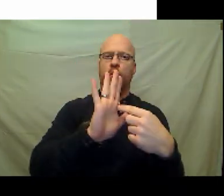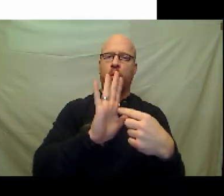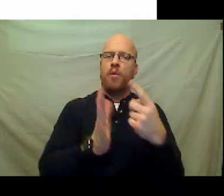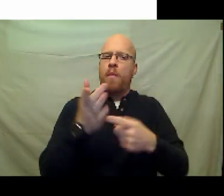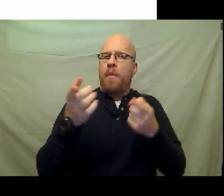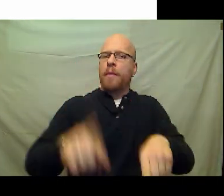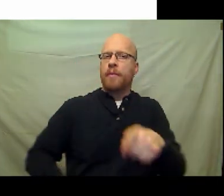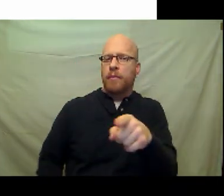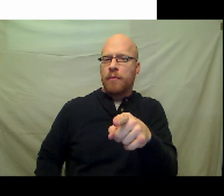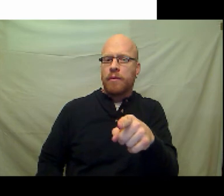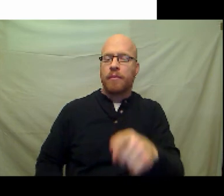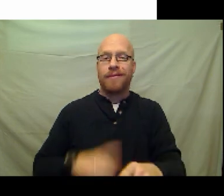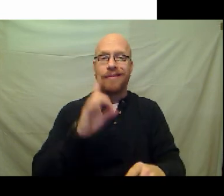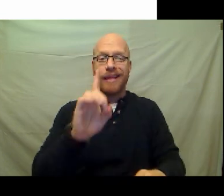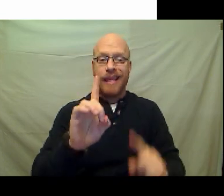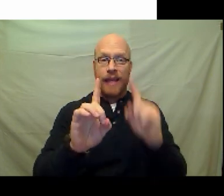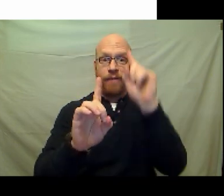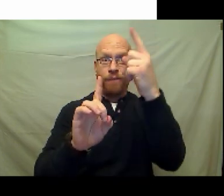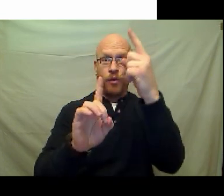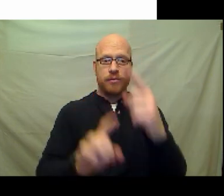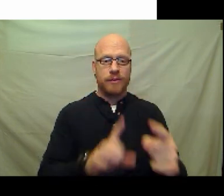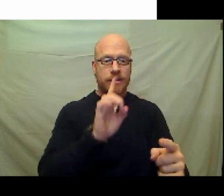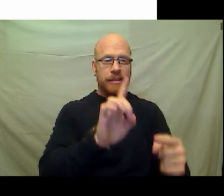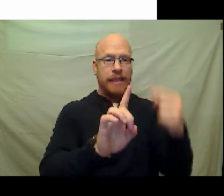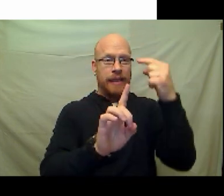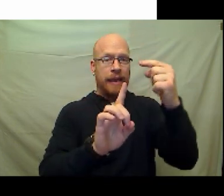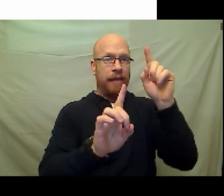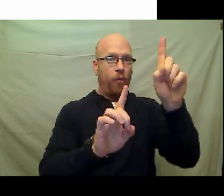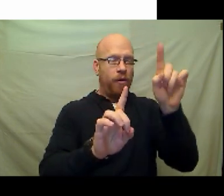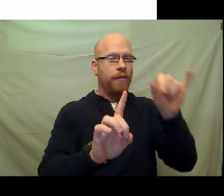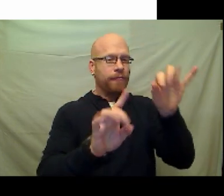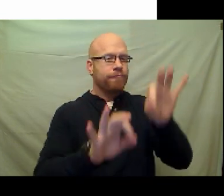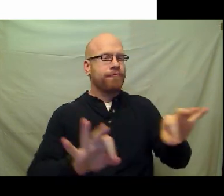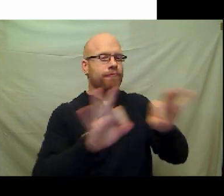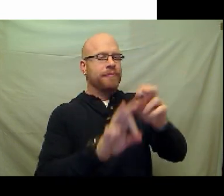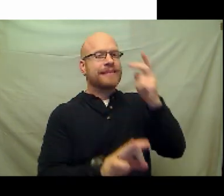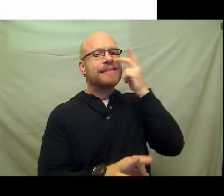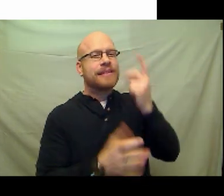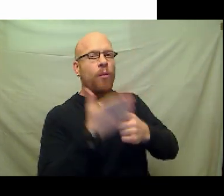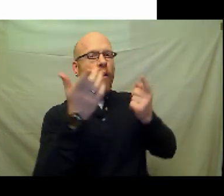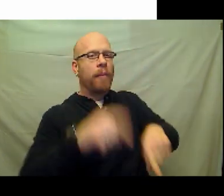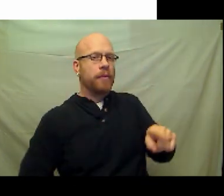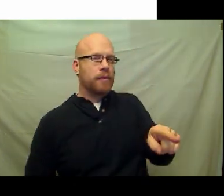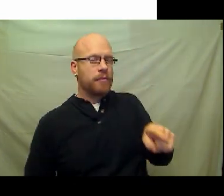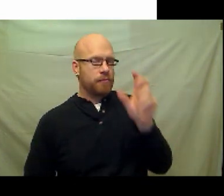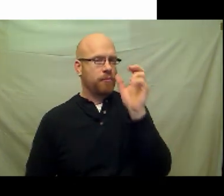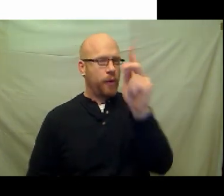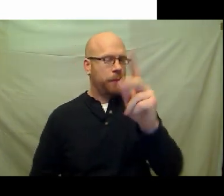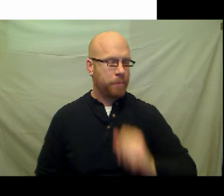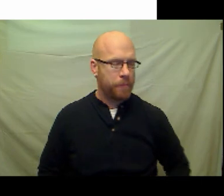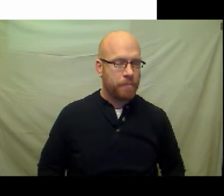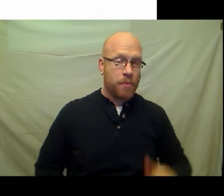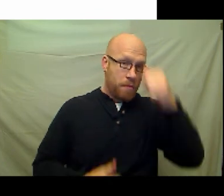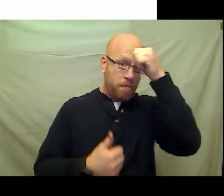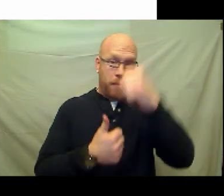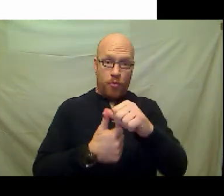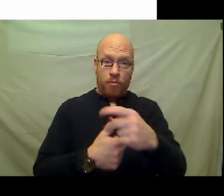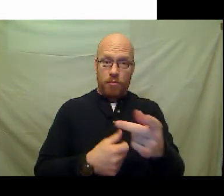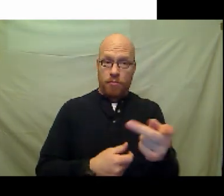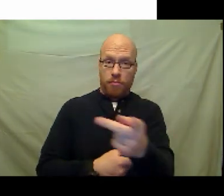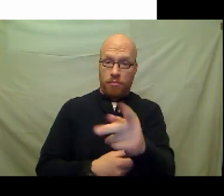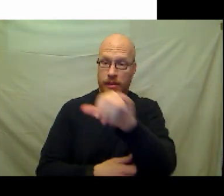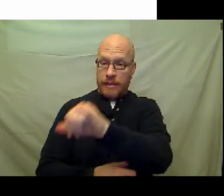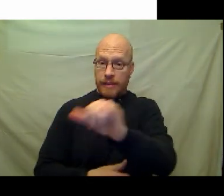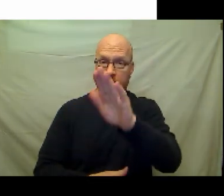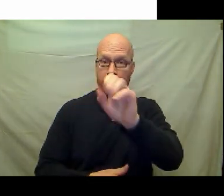power and d to the first power. I don't have to write the first power down, but I'm just making it clear so you know what's going on. Like d to the first power times d to